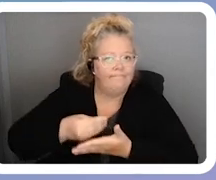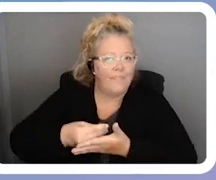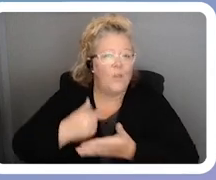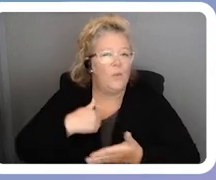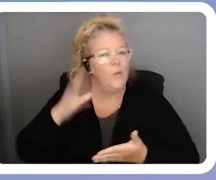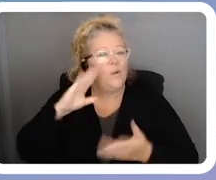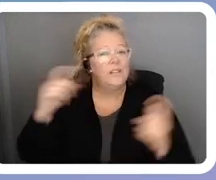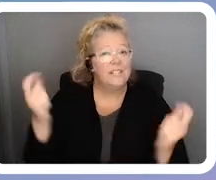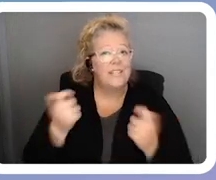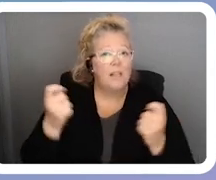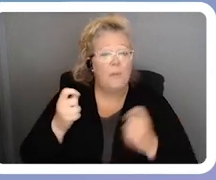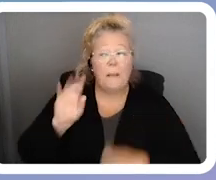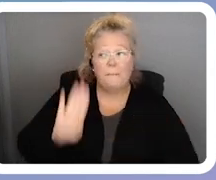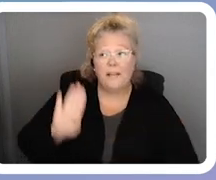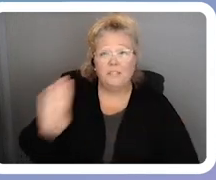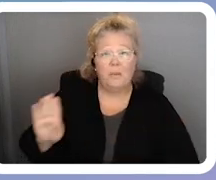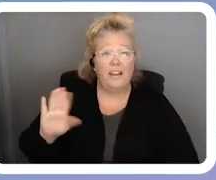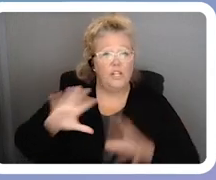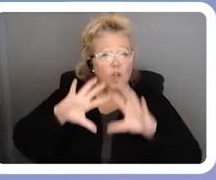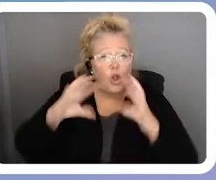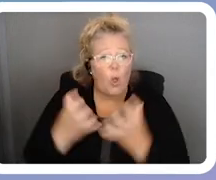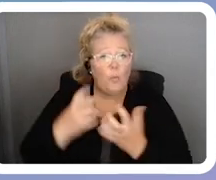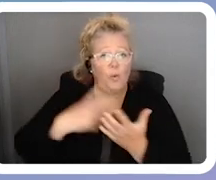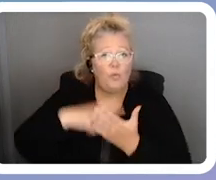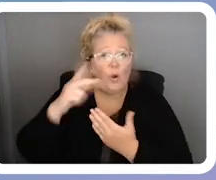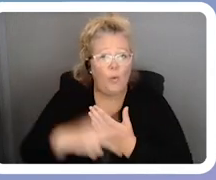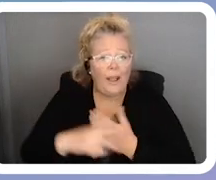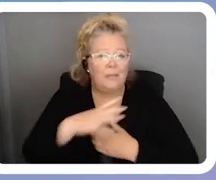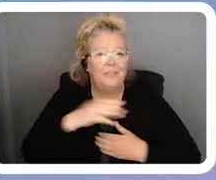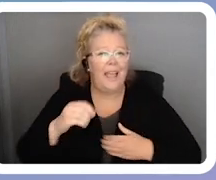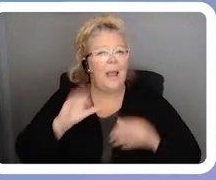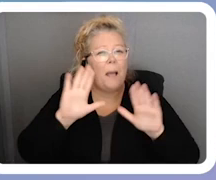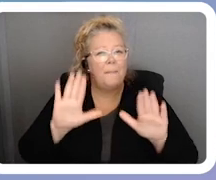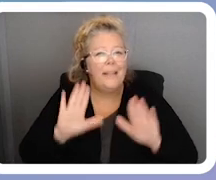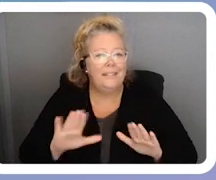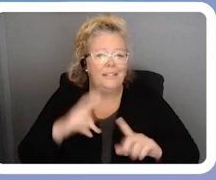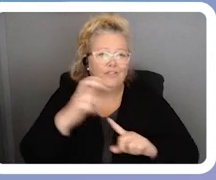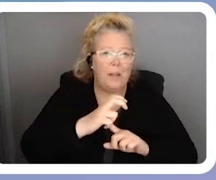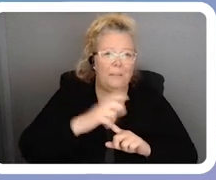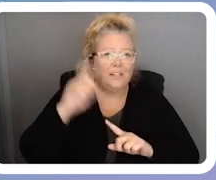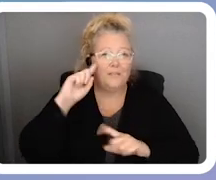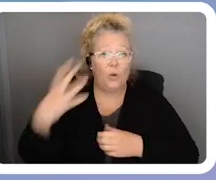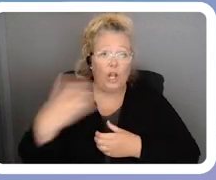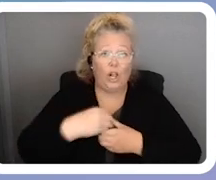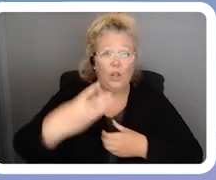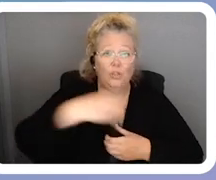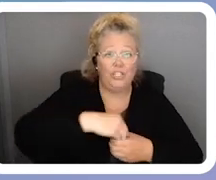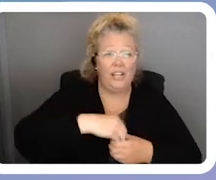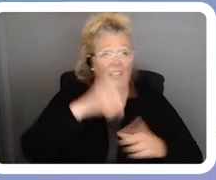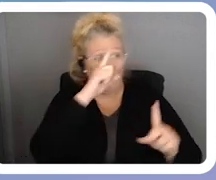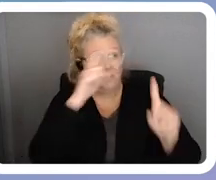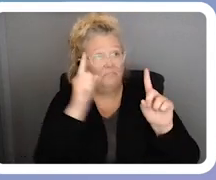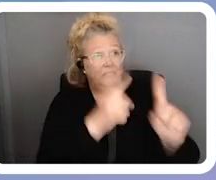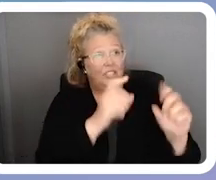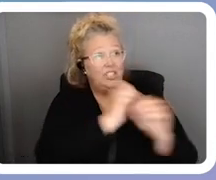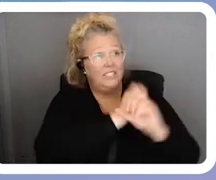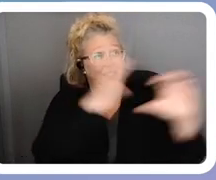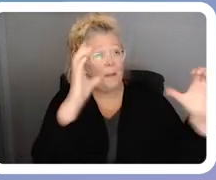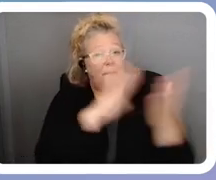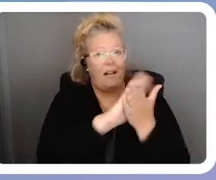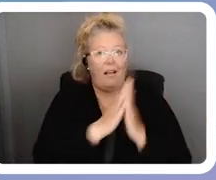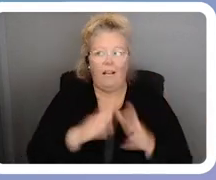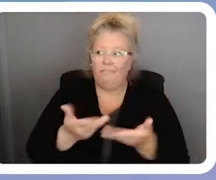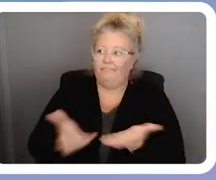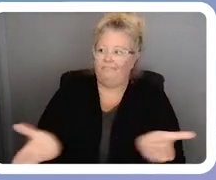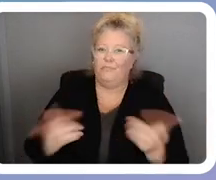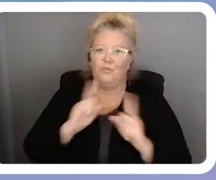Best Buddies global programs and the amazing champions of inclusion, making the mission a reality in their communities.